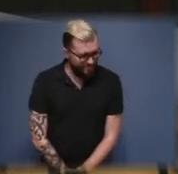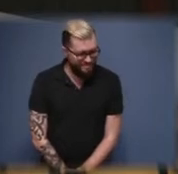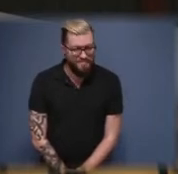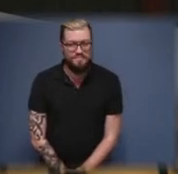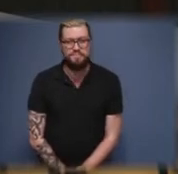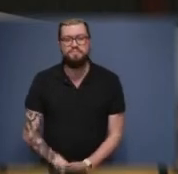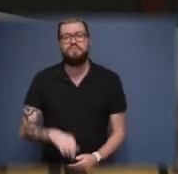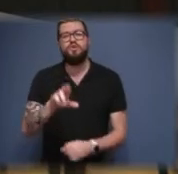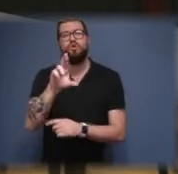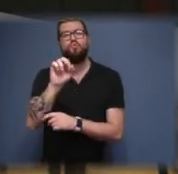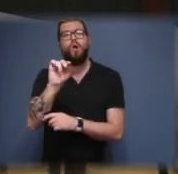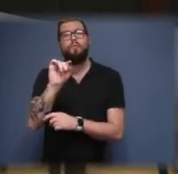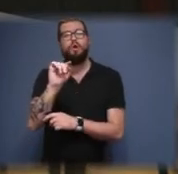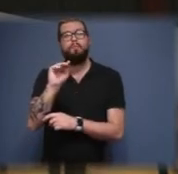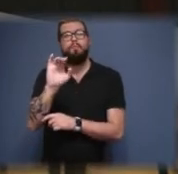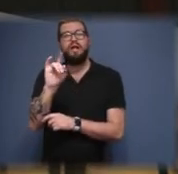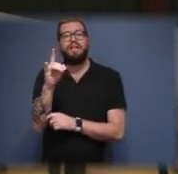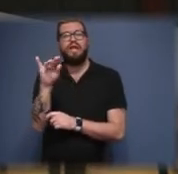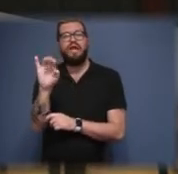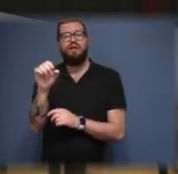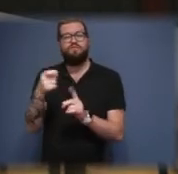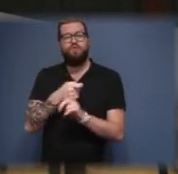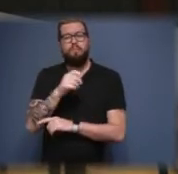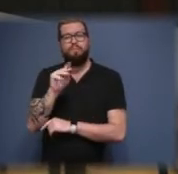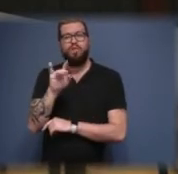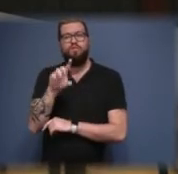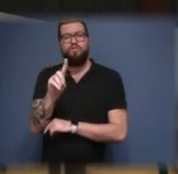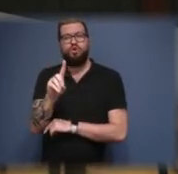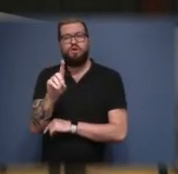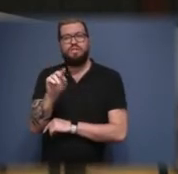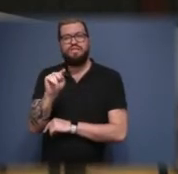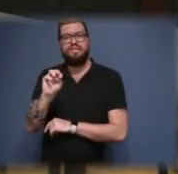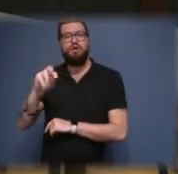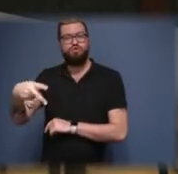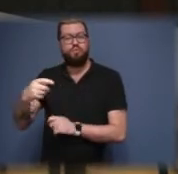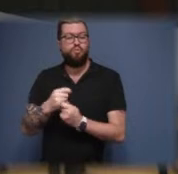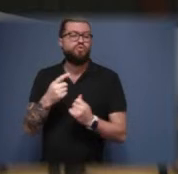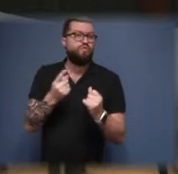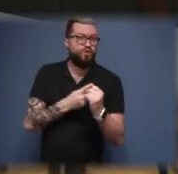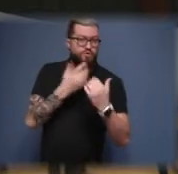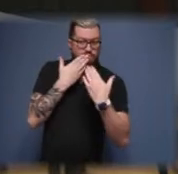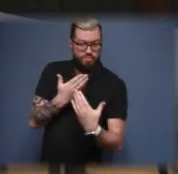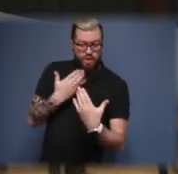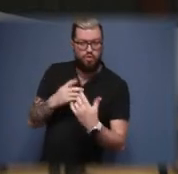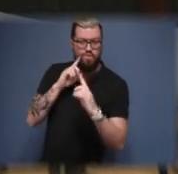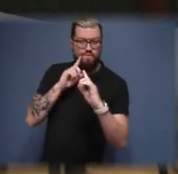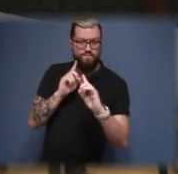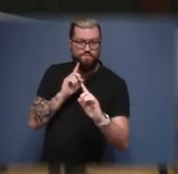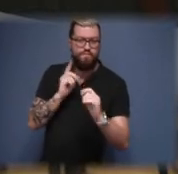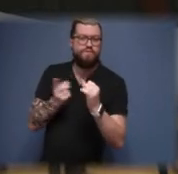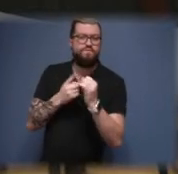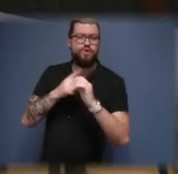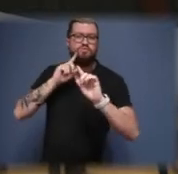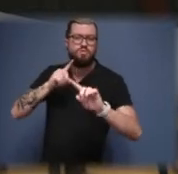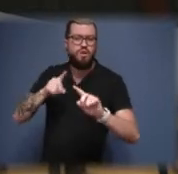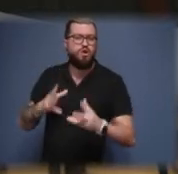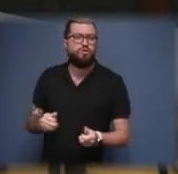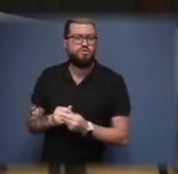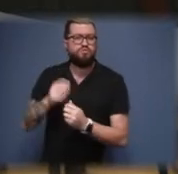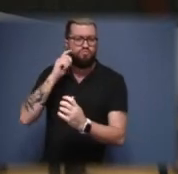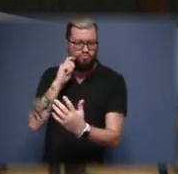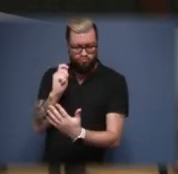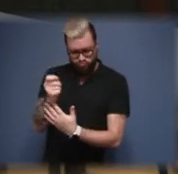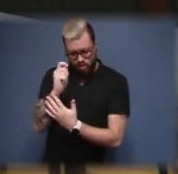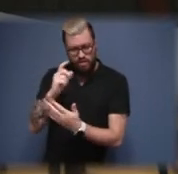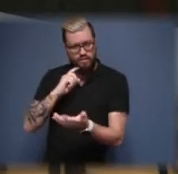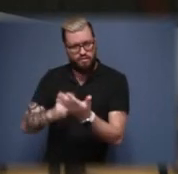Robert McLean, Milford Township. I'd like to thank the first responders. Appreciate that recognition of them. I'd also